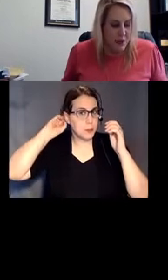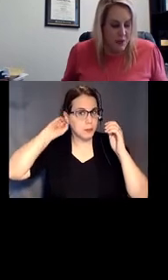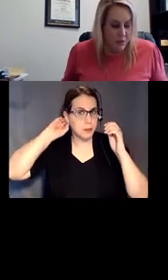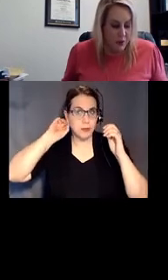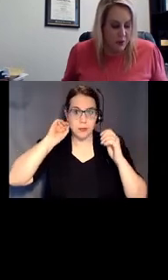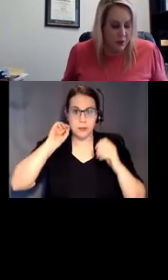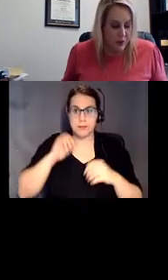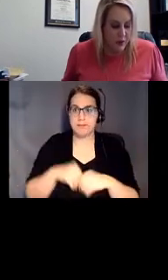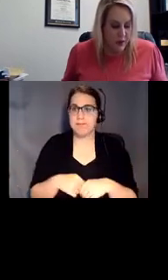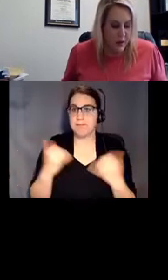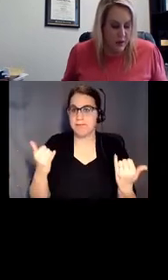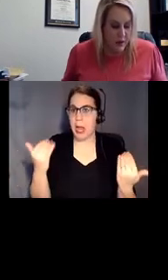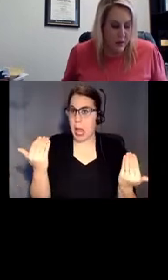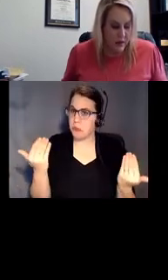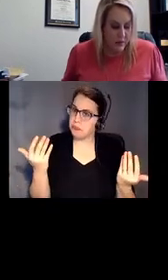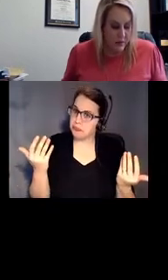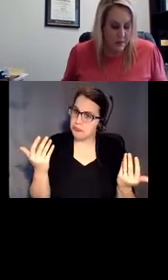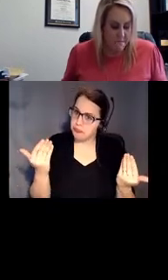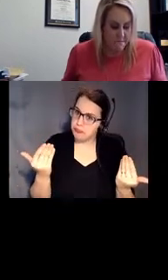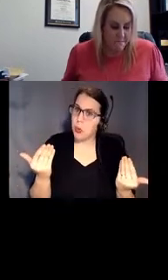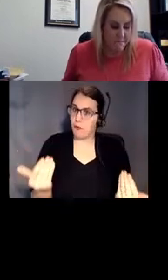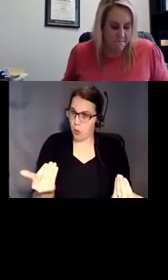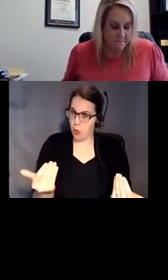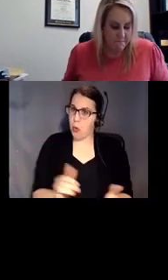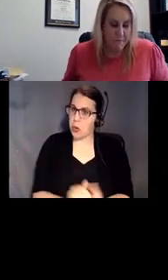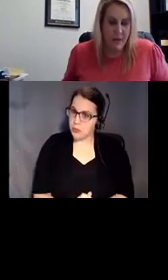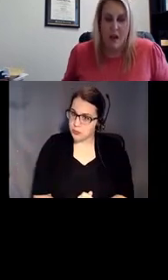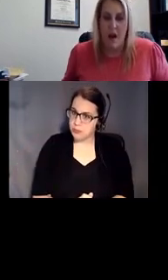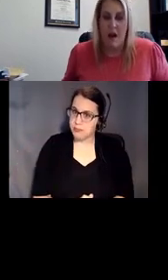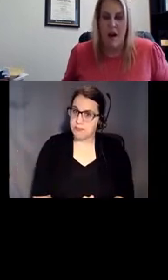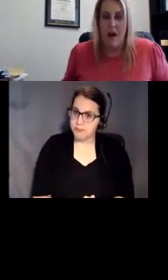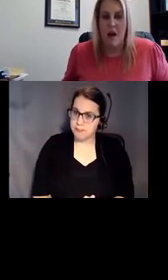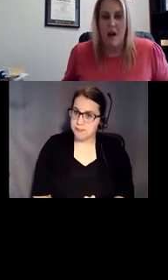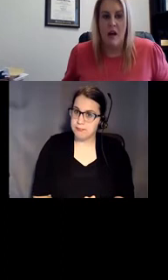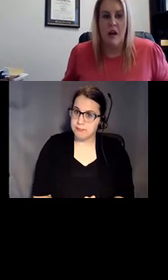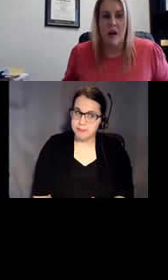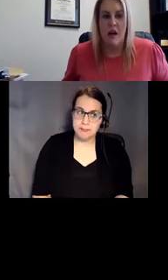let's move forward a little bit.